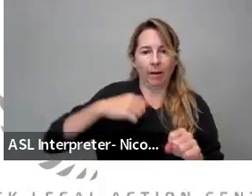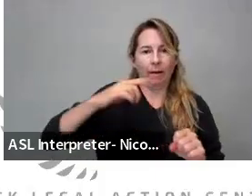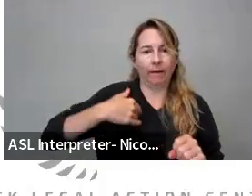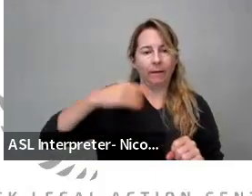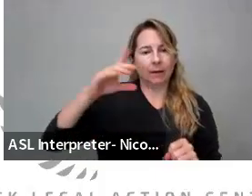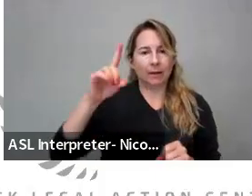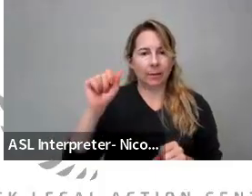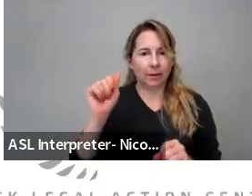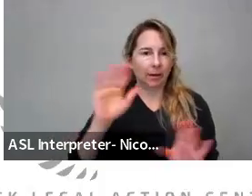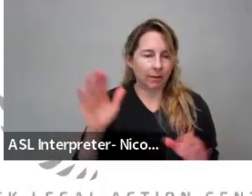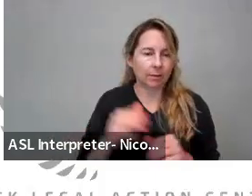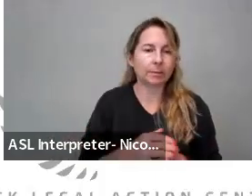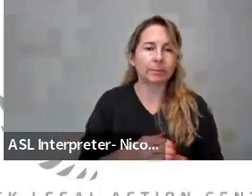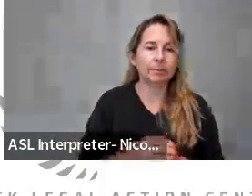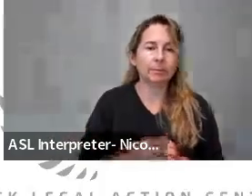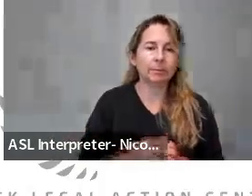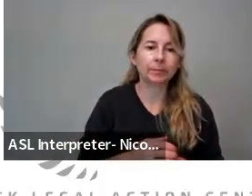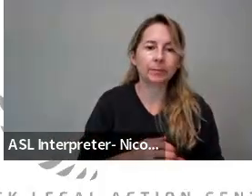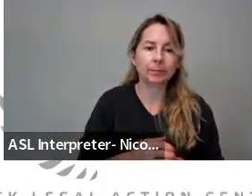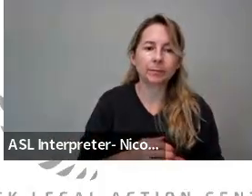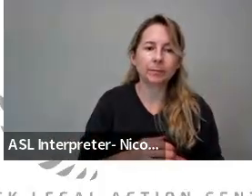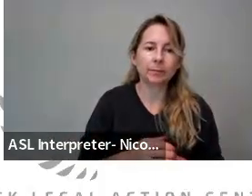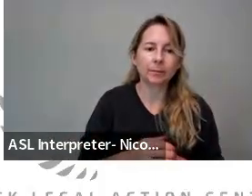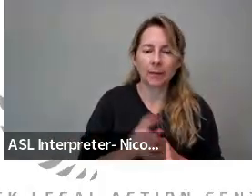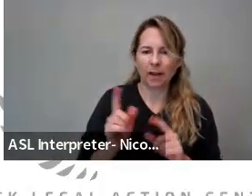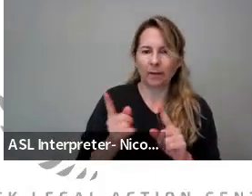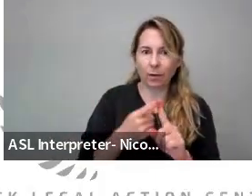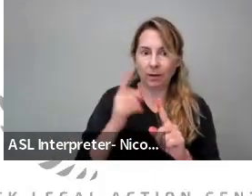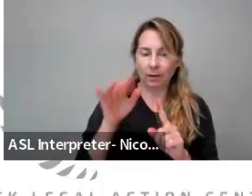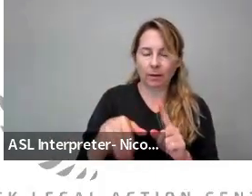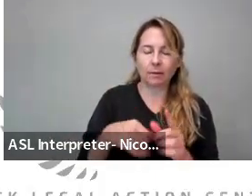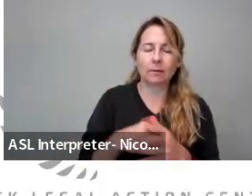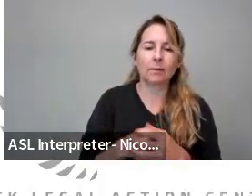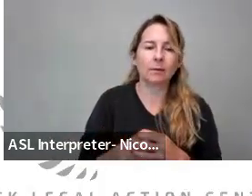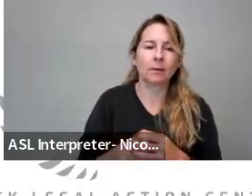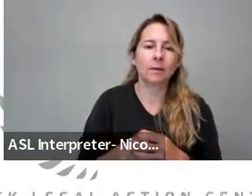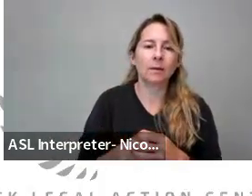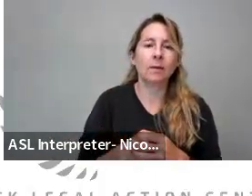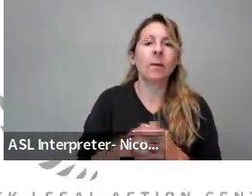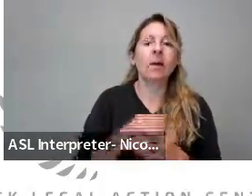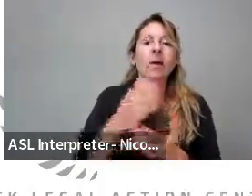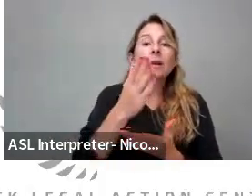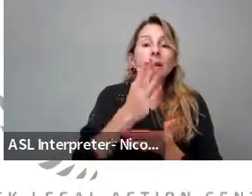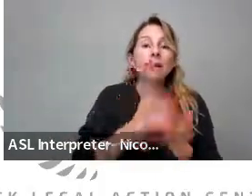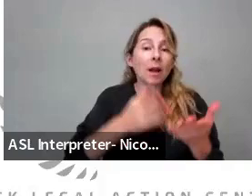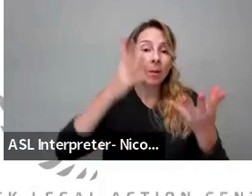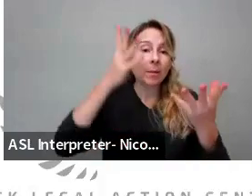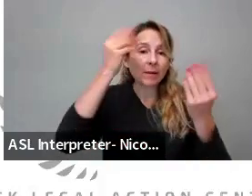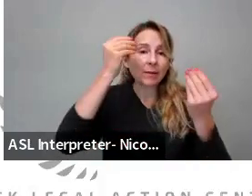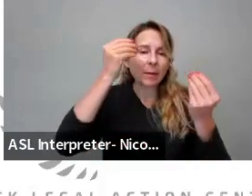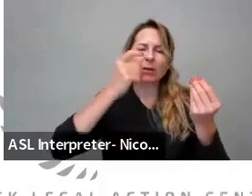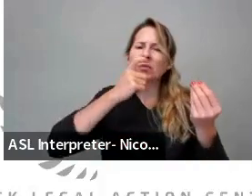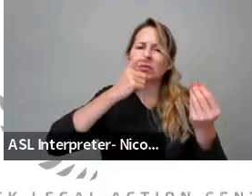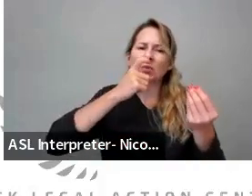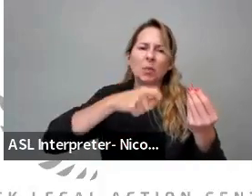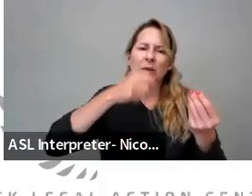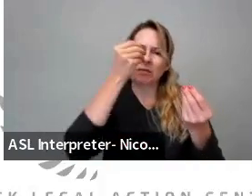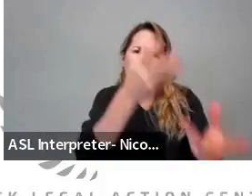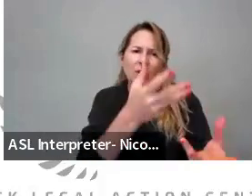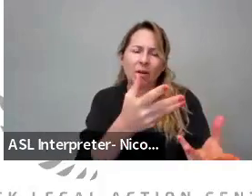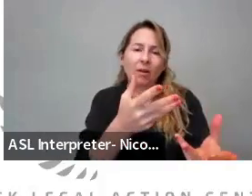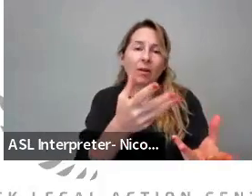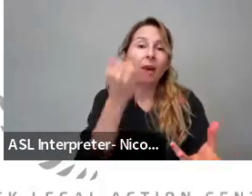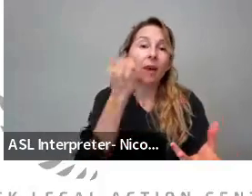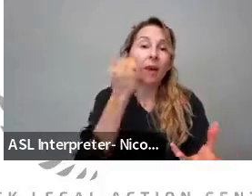do. There's some information, of course, that is unnecessary. And if your landlord asks you for